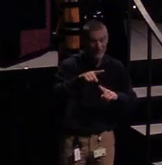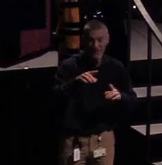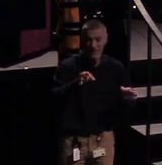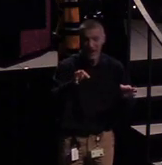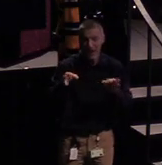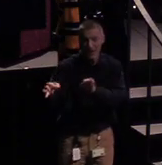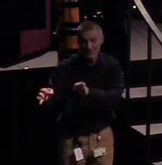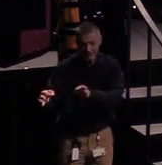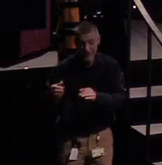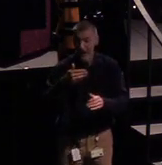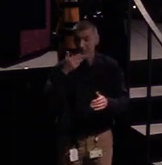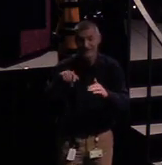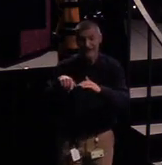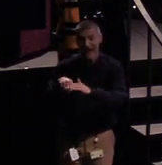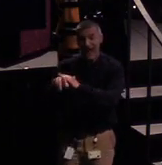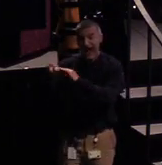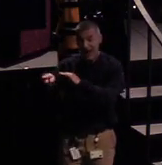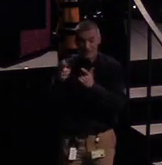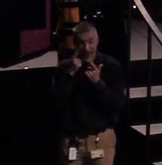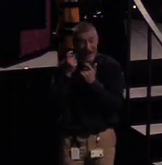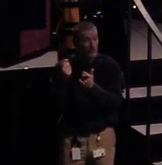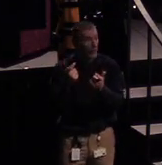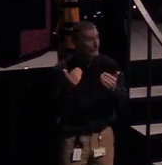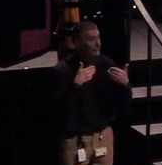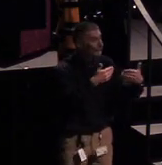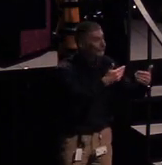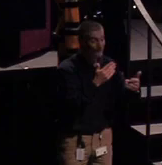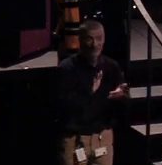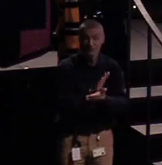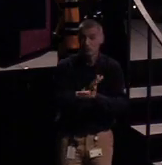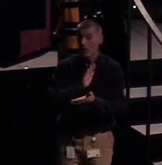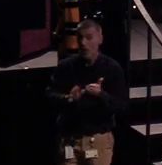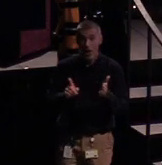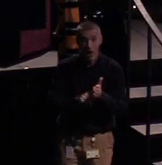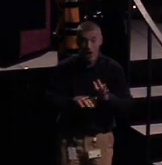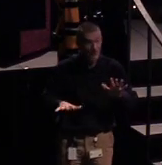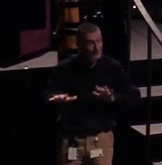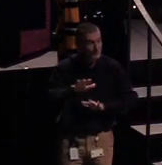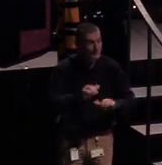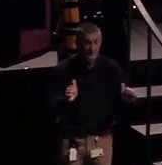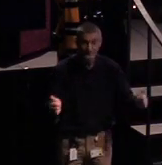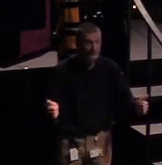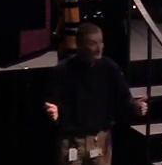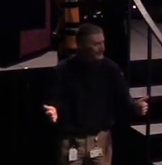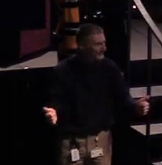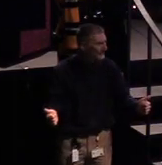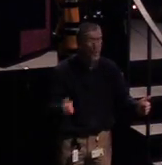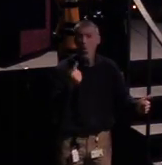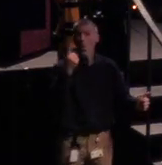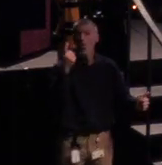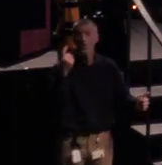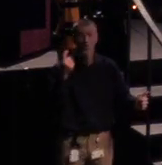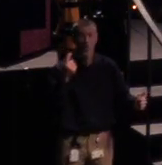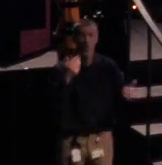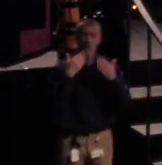late so please go out explore the sessions and explore a whole it's across different venues but it could just you just one more time